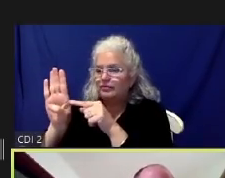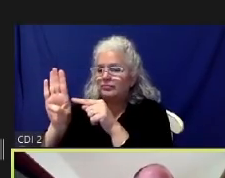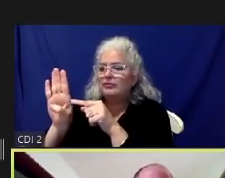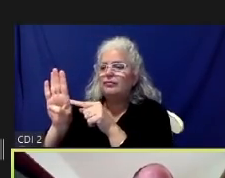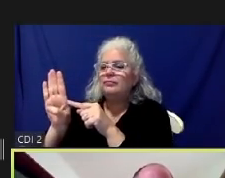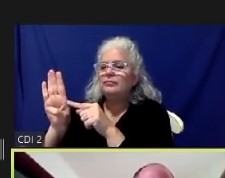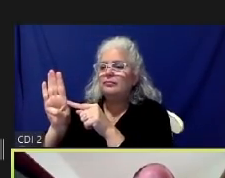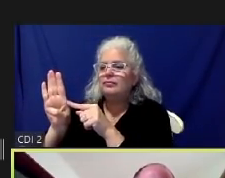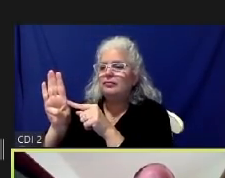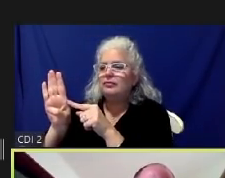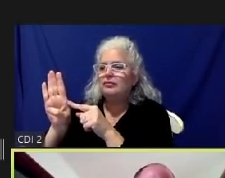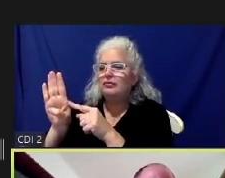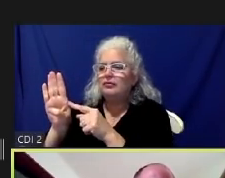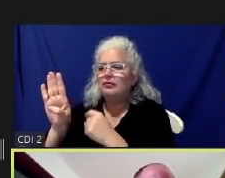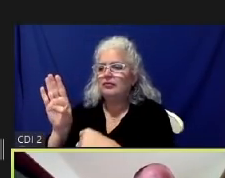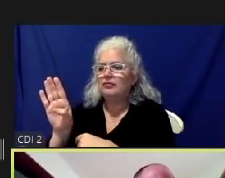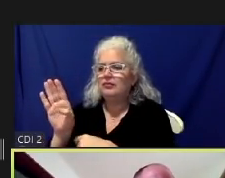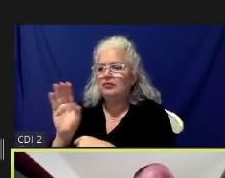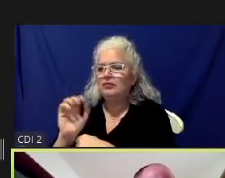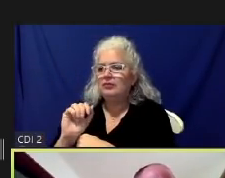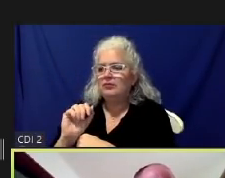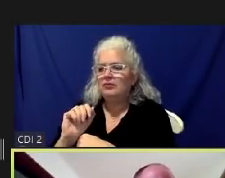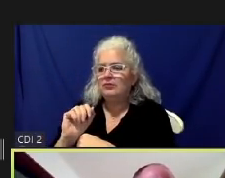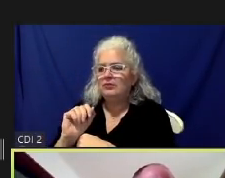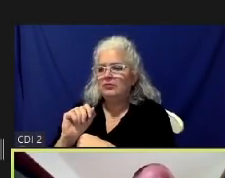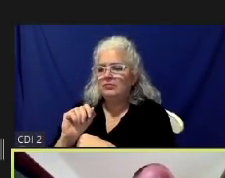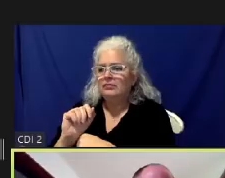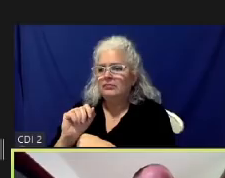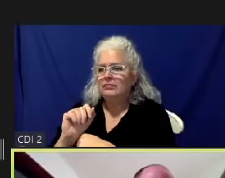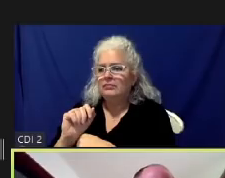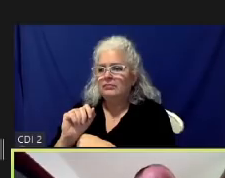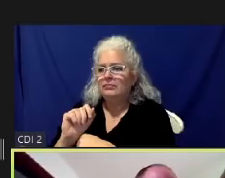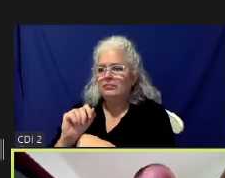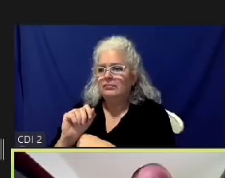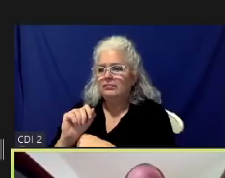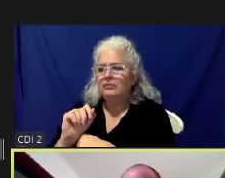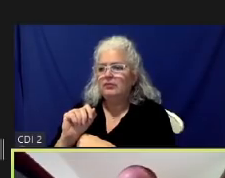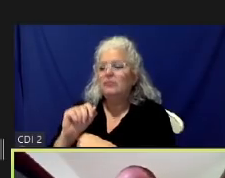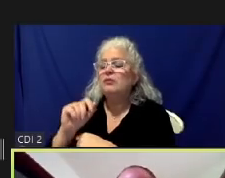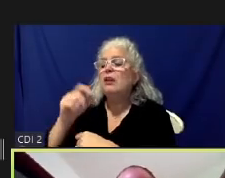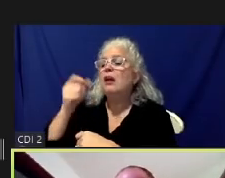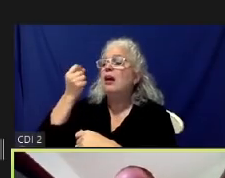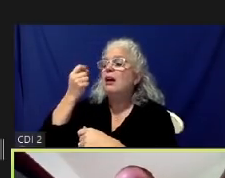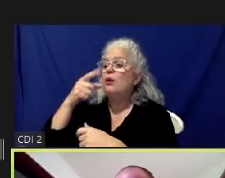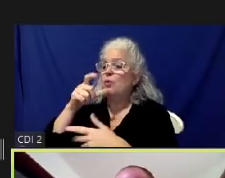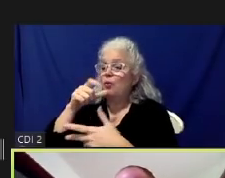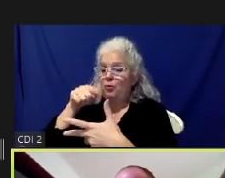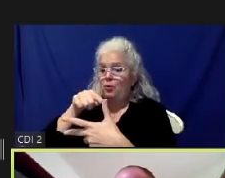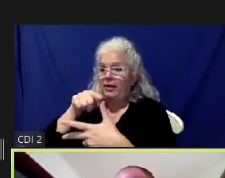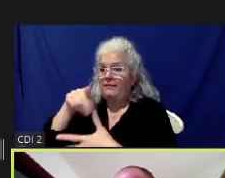bit of confusion in the beginning in terms of folks that we were vaccinating, in terms of